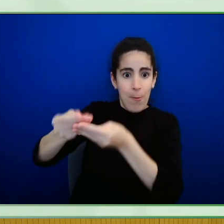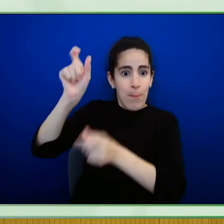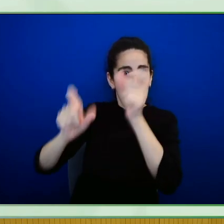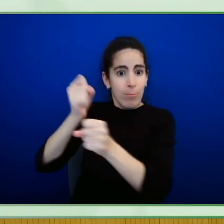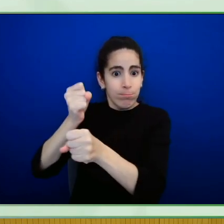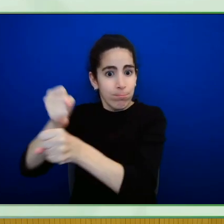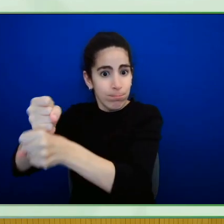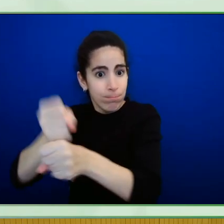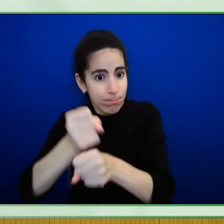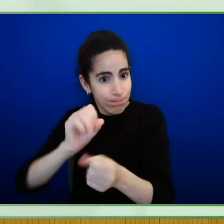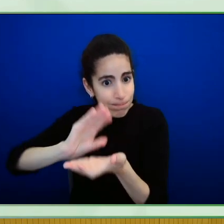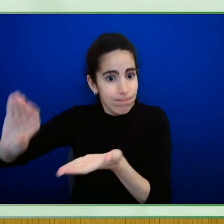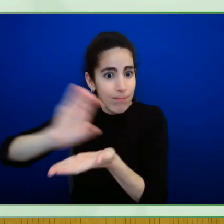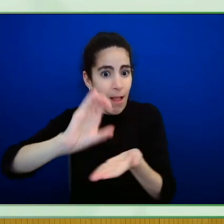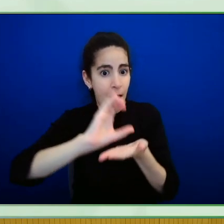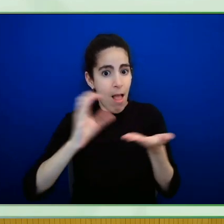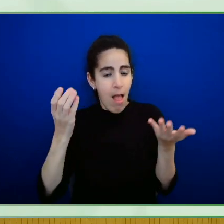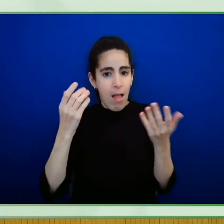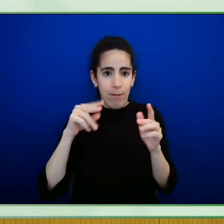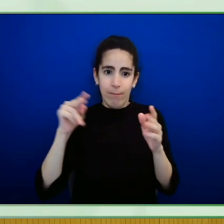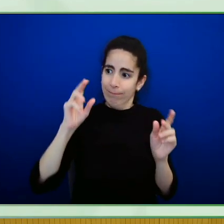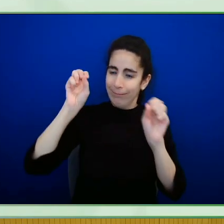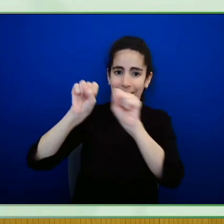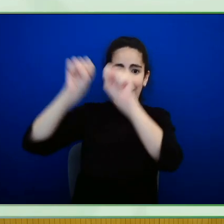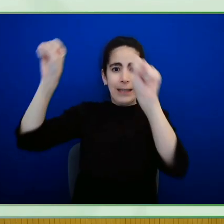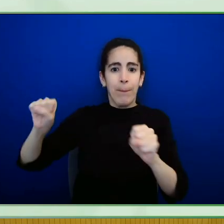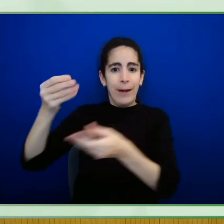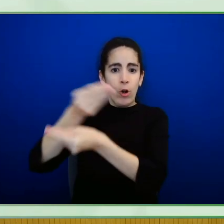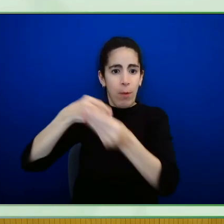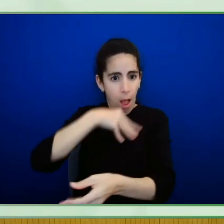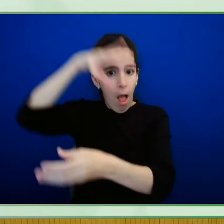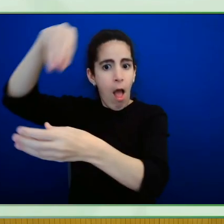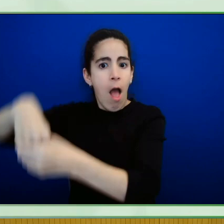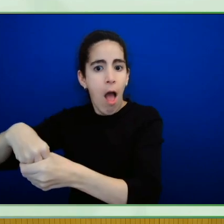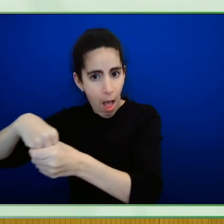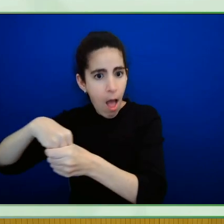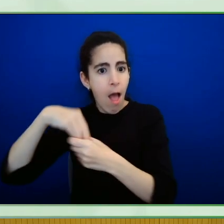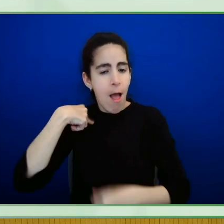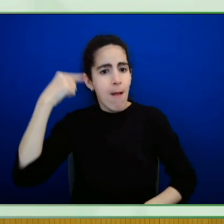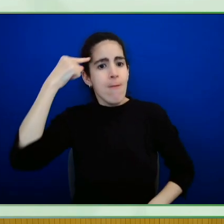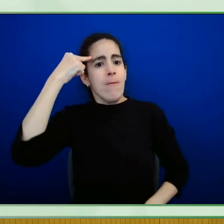I hook onto a map just in 3 seconds, and I have augmented mobility.